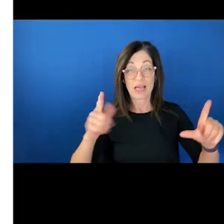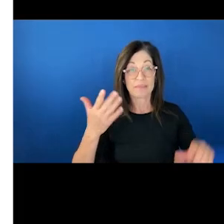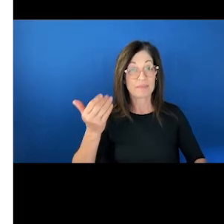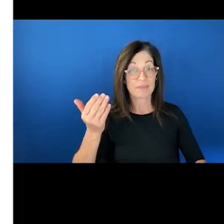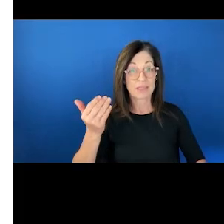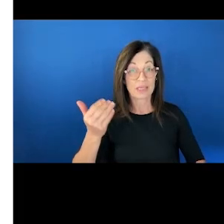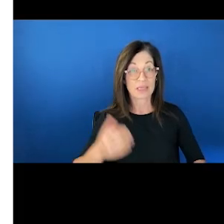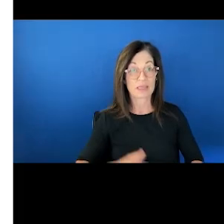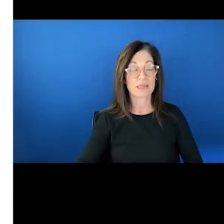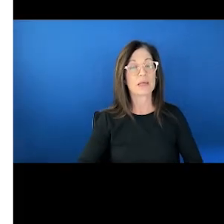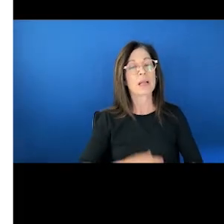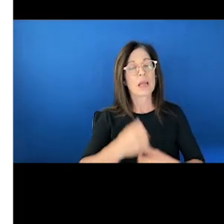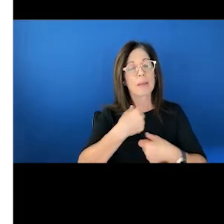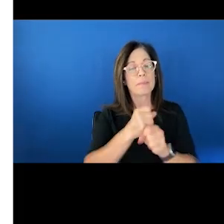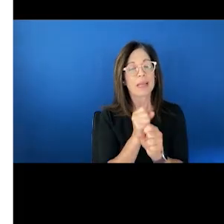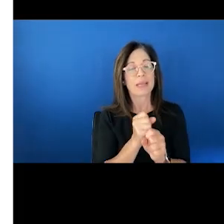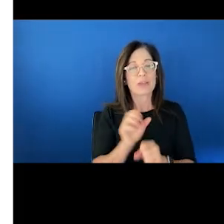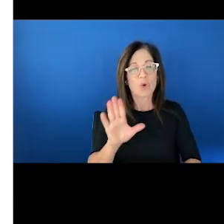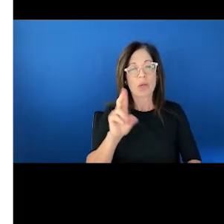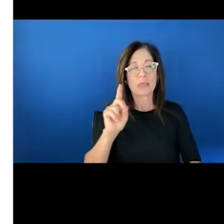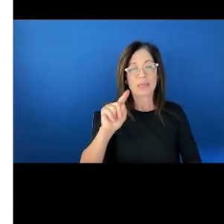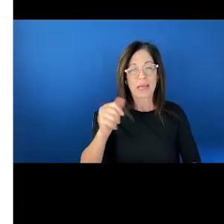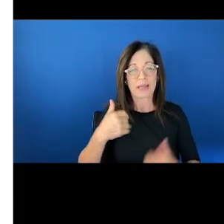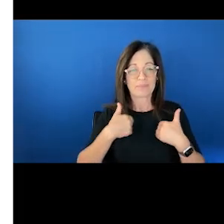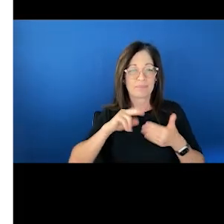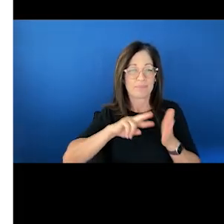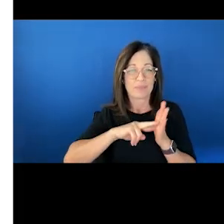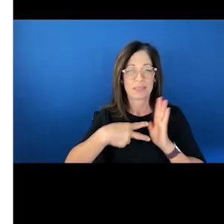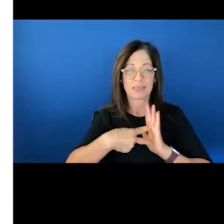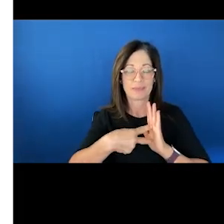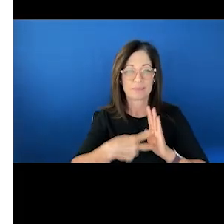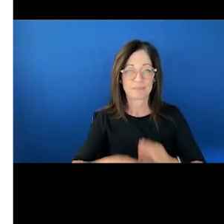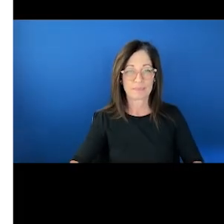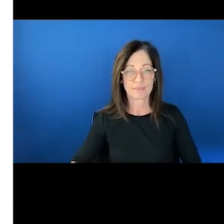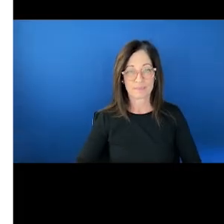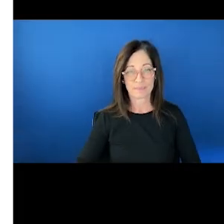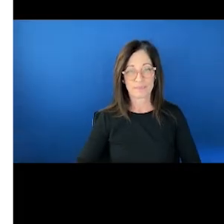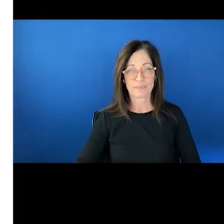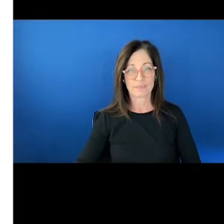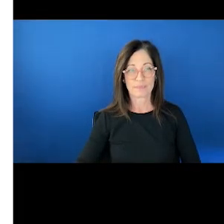Slide 15, making data meaningful.